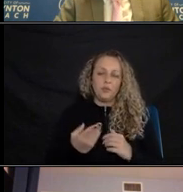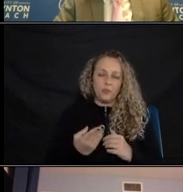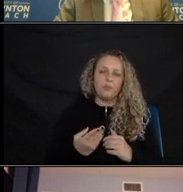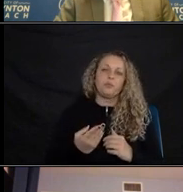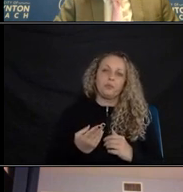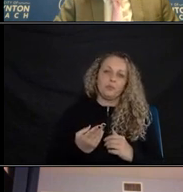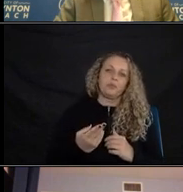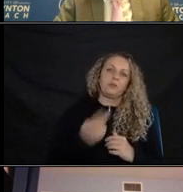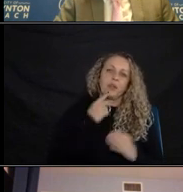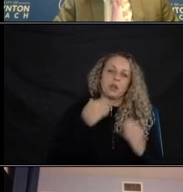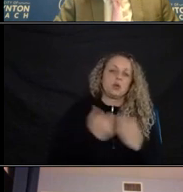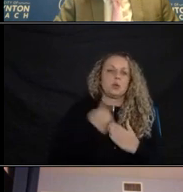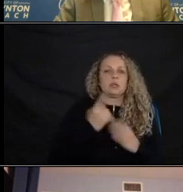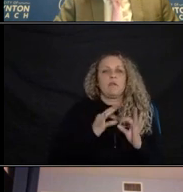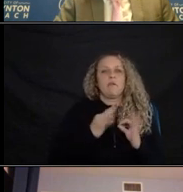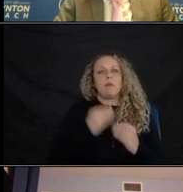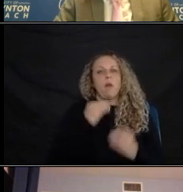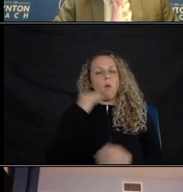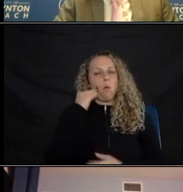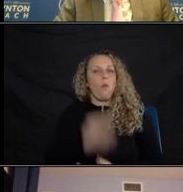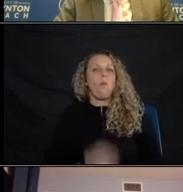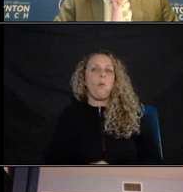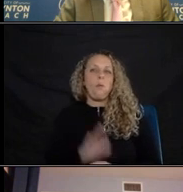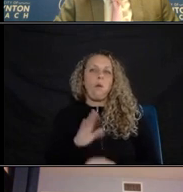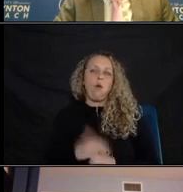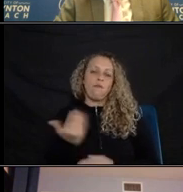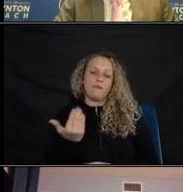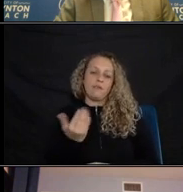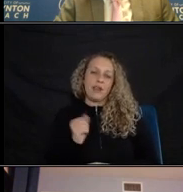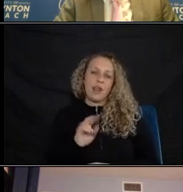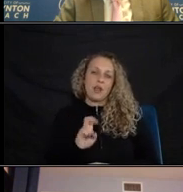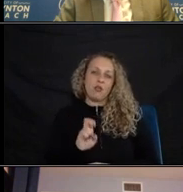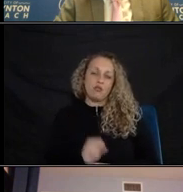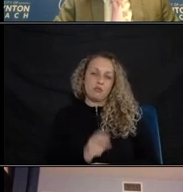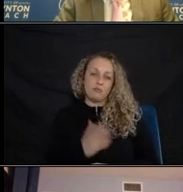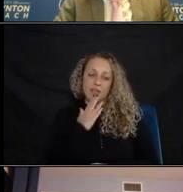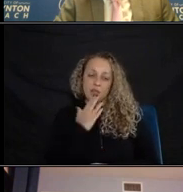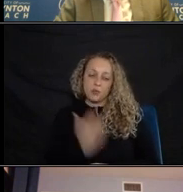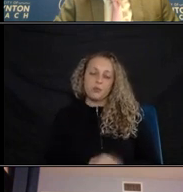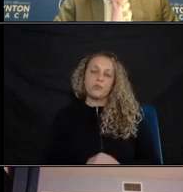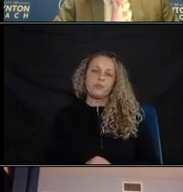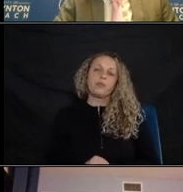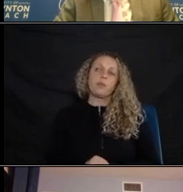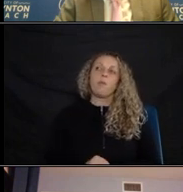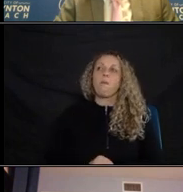and the new single family homes on the 15 acres. Thank you.